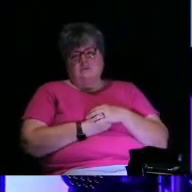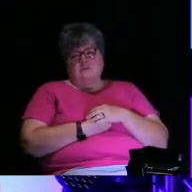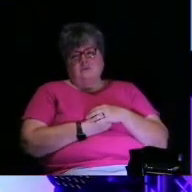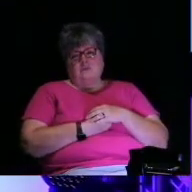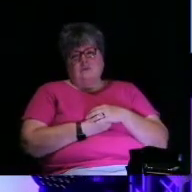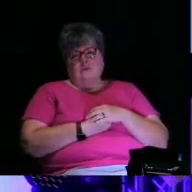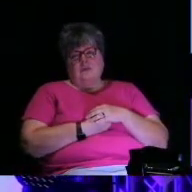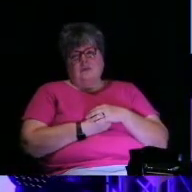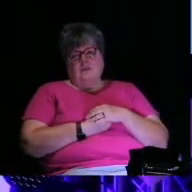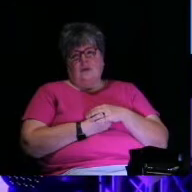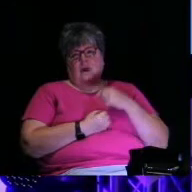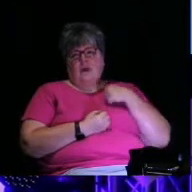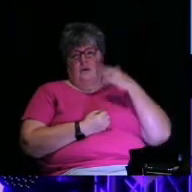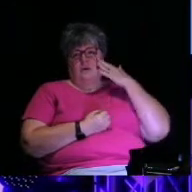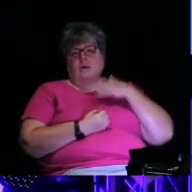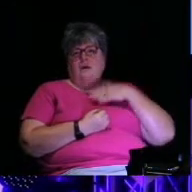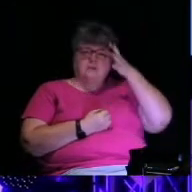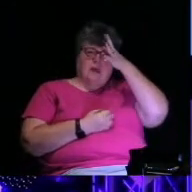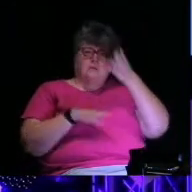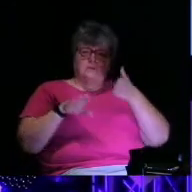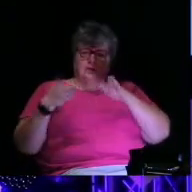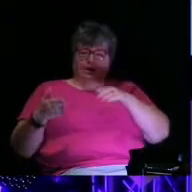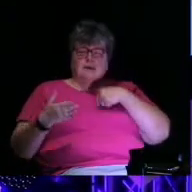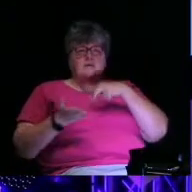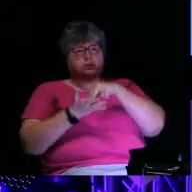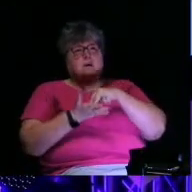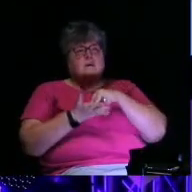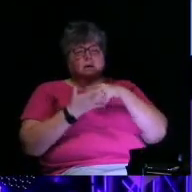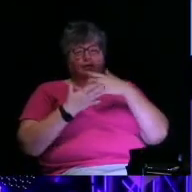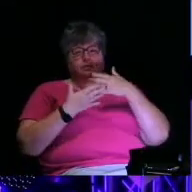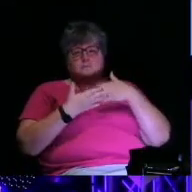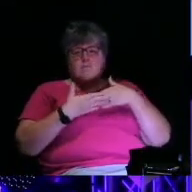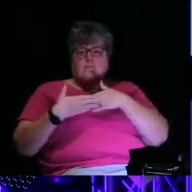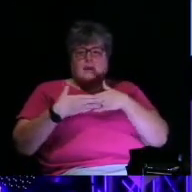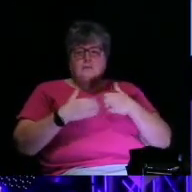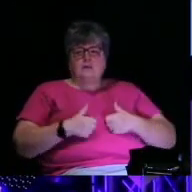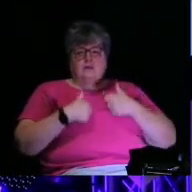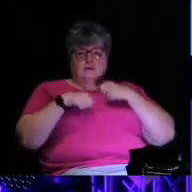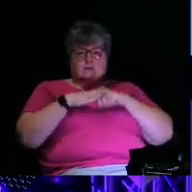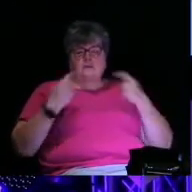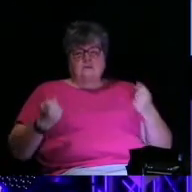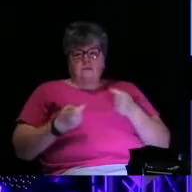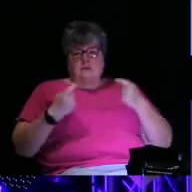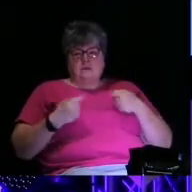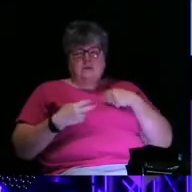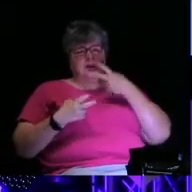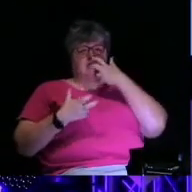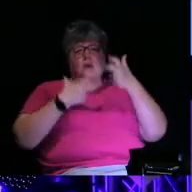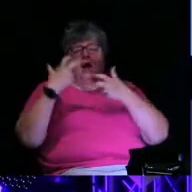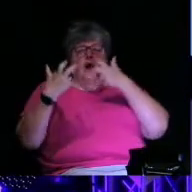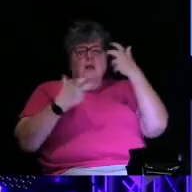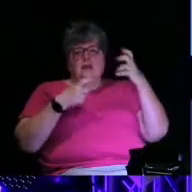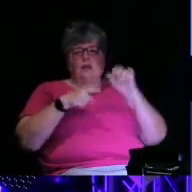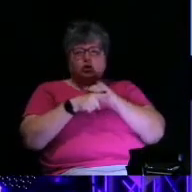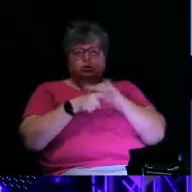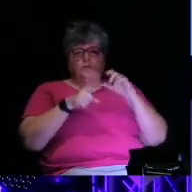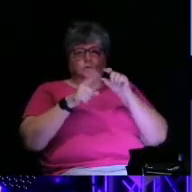Literally a day after, I didn't know my dad was dead, but I'm standing there like a little baby living in sin, yelling curse words into the